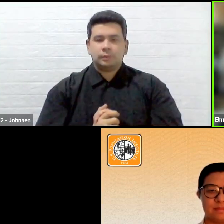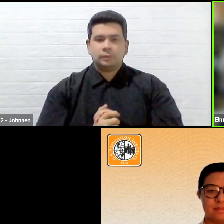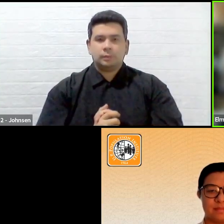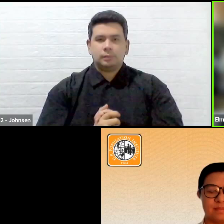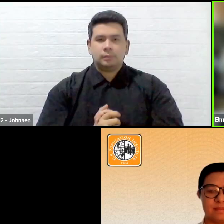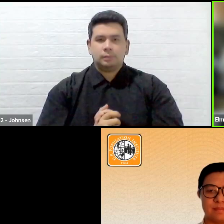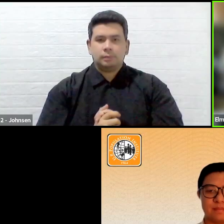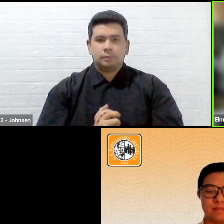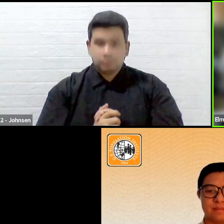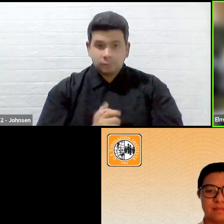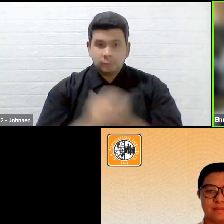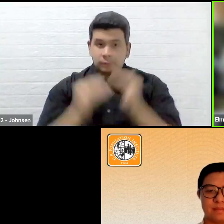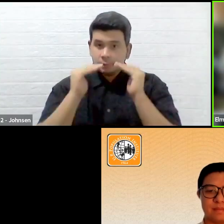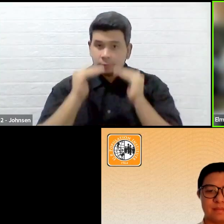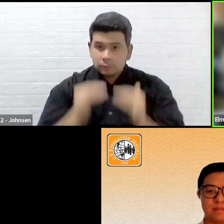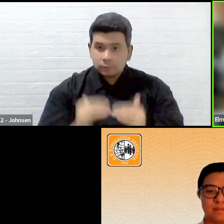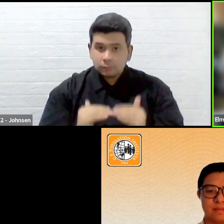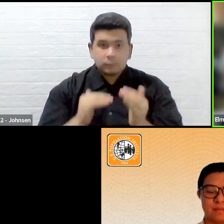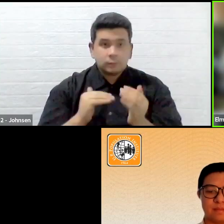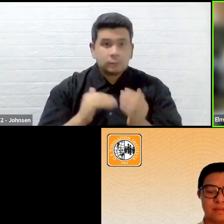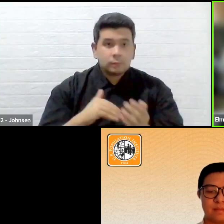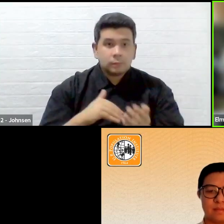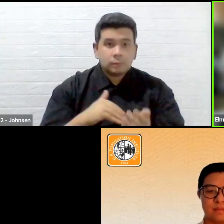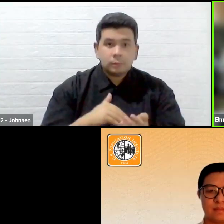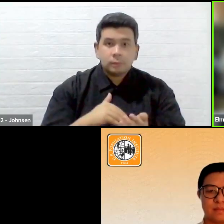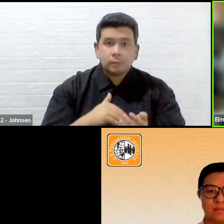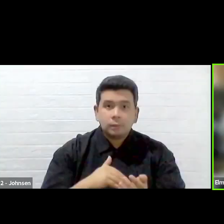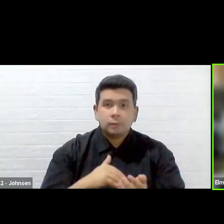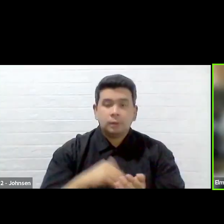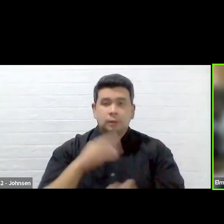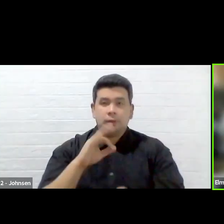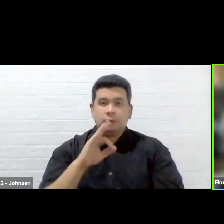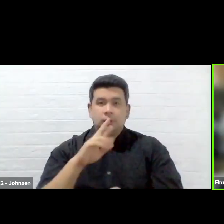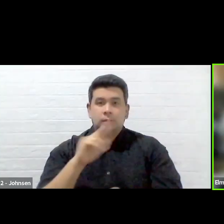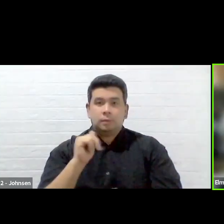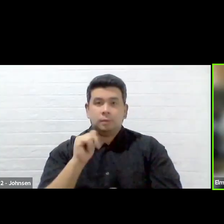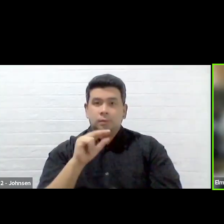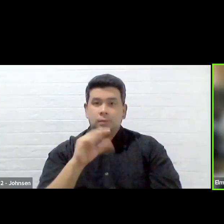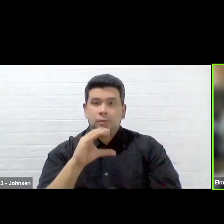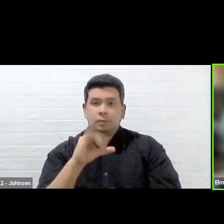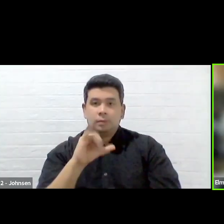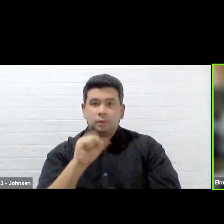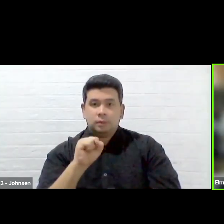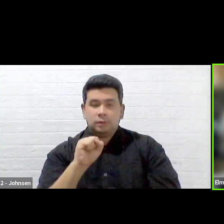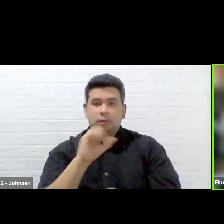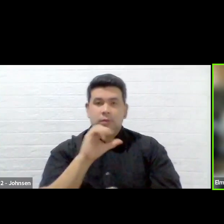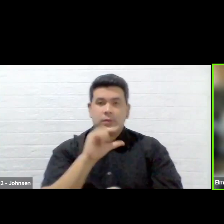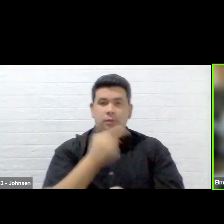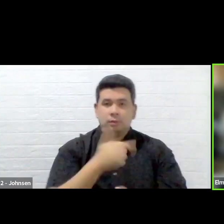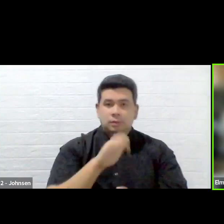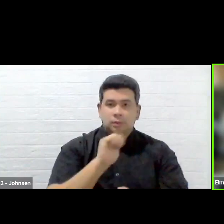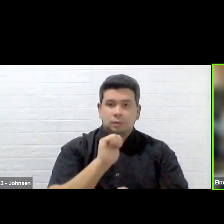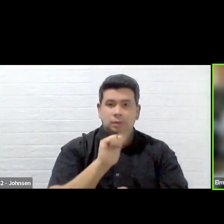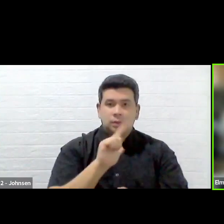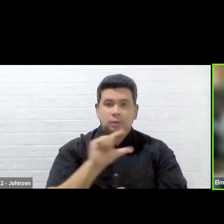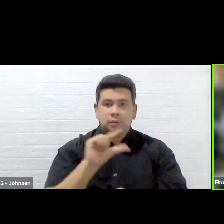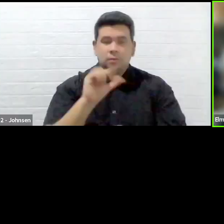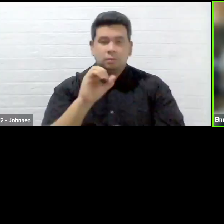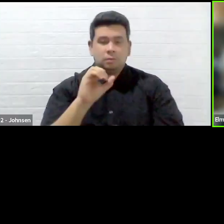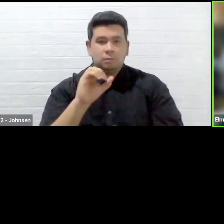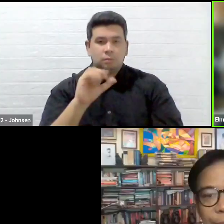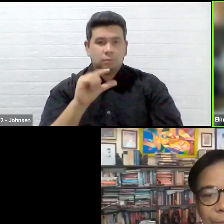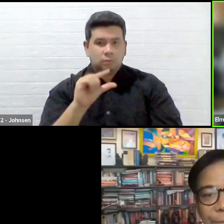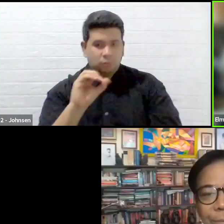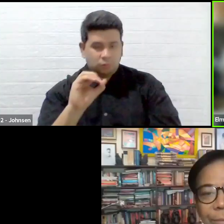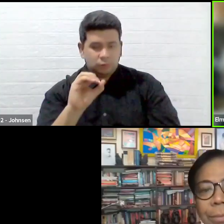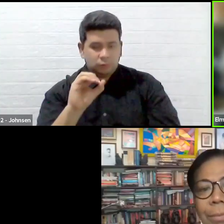Dr. Francis Gialogo is a professor and former chair of the Department of History at the Ateneo de Manila University. He obtained